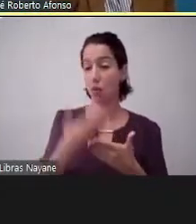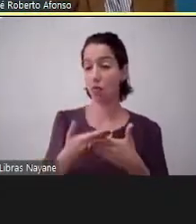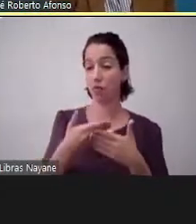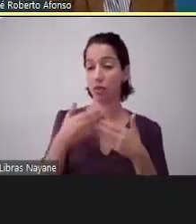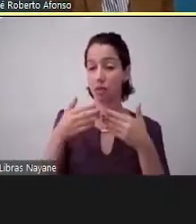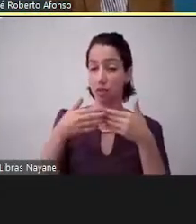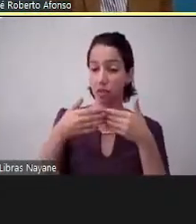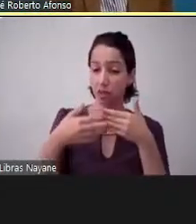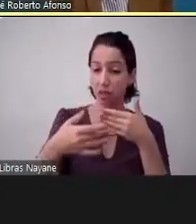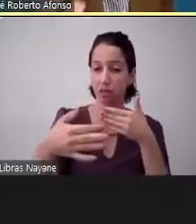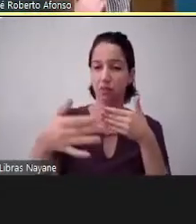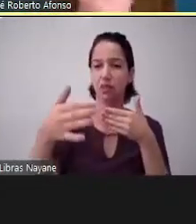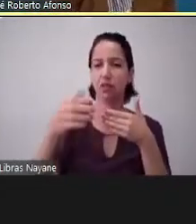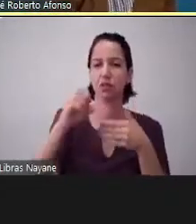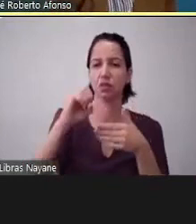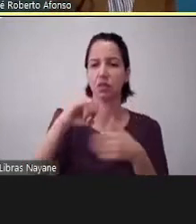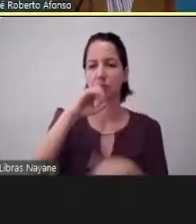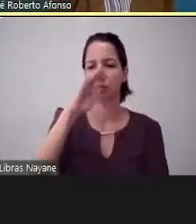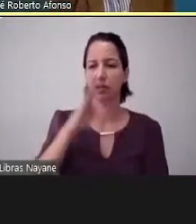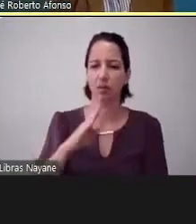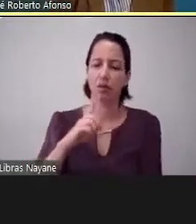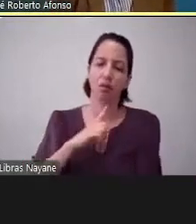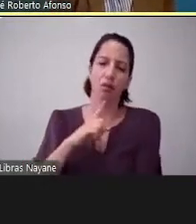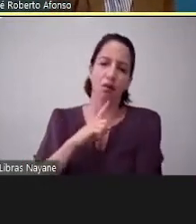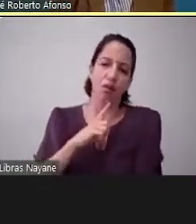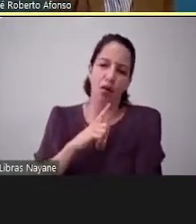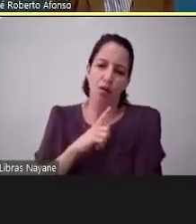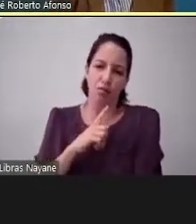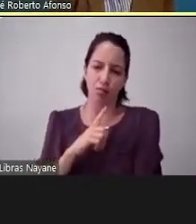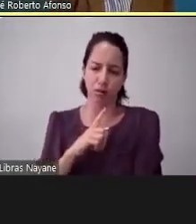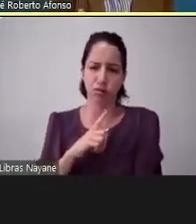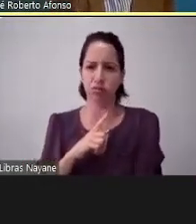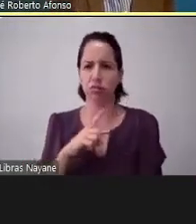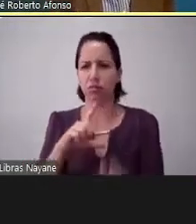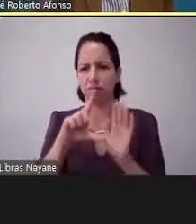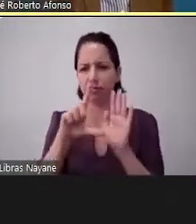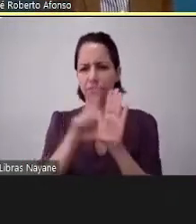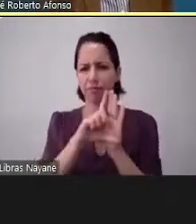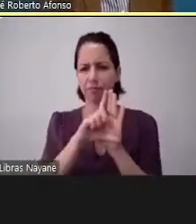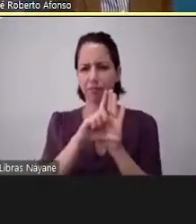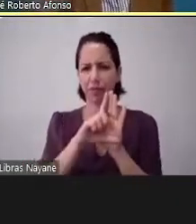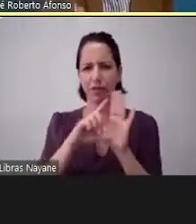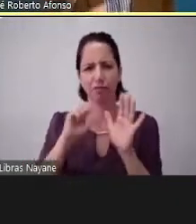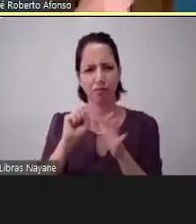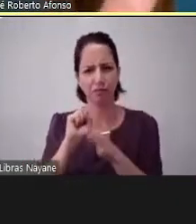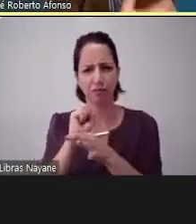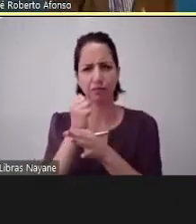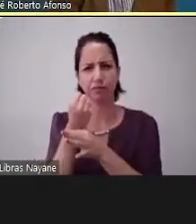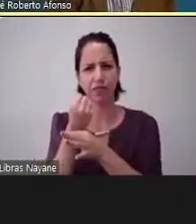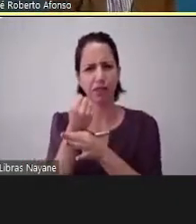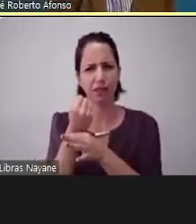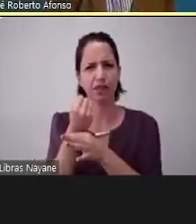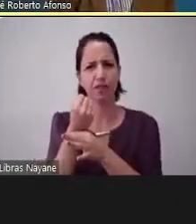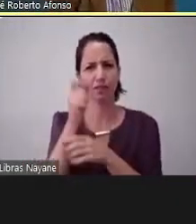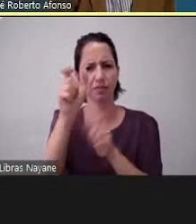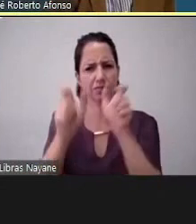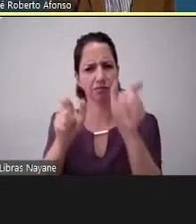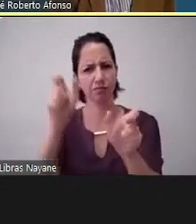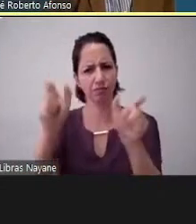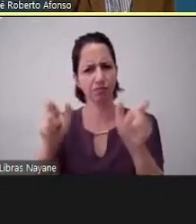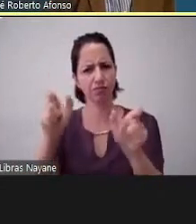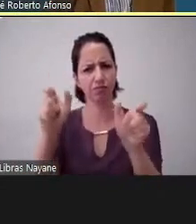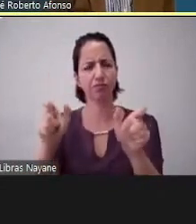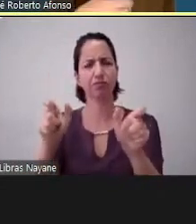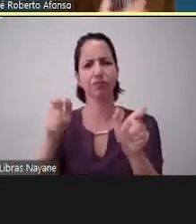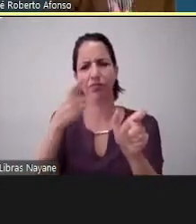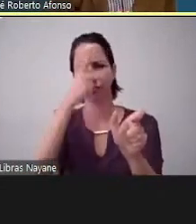gain more confidence throughout the terms. And the same way that we have the defendants